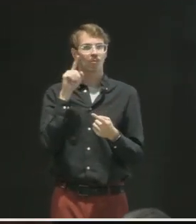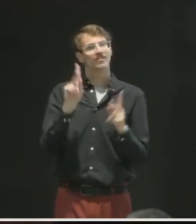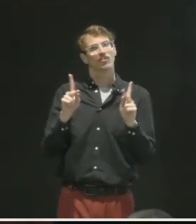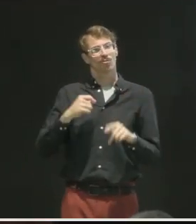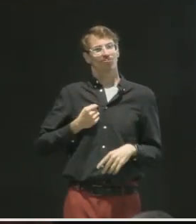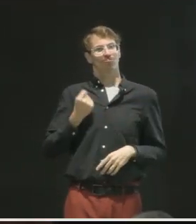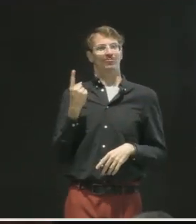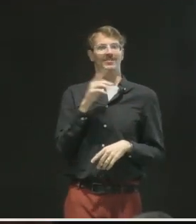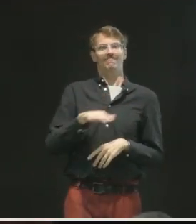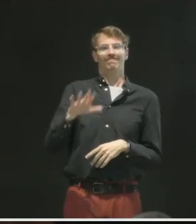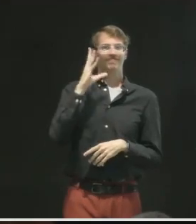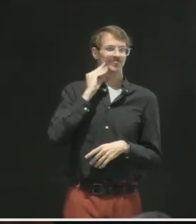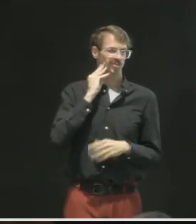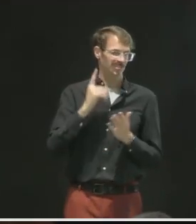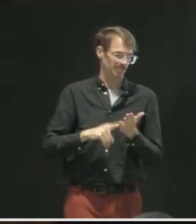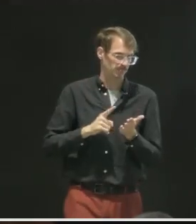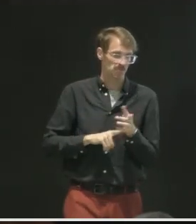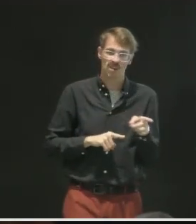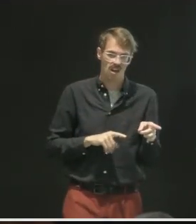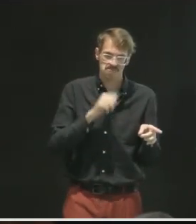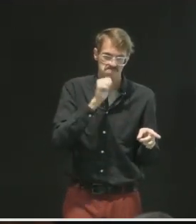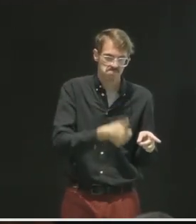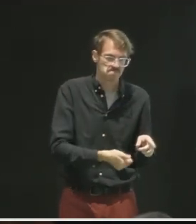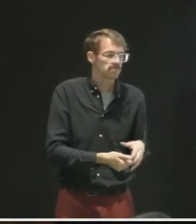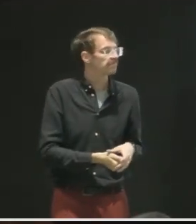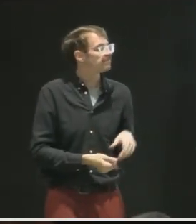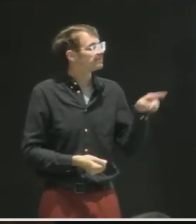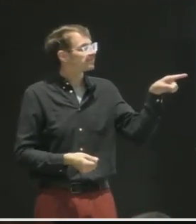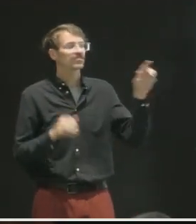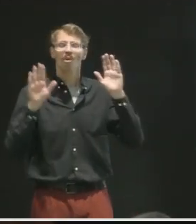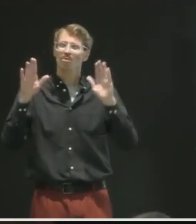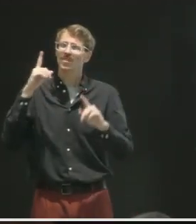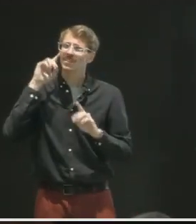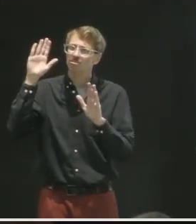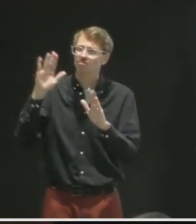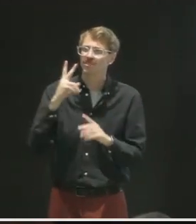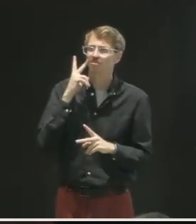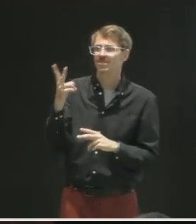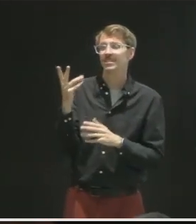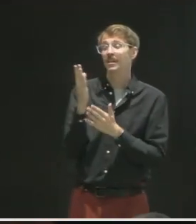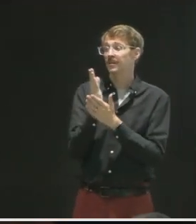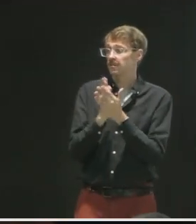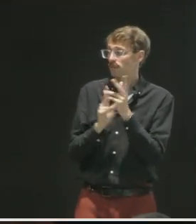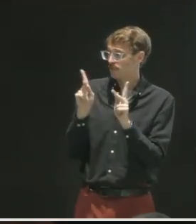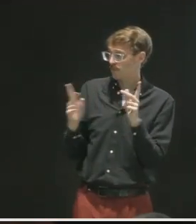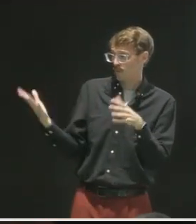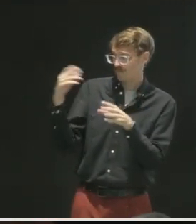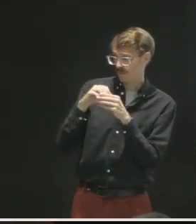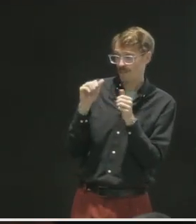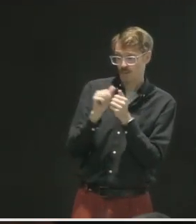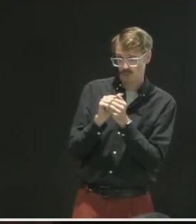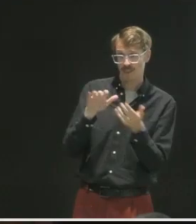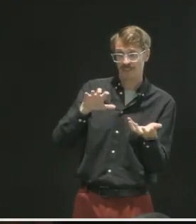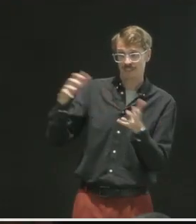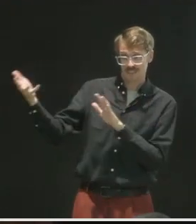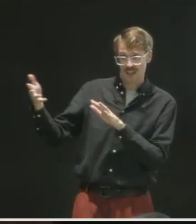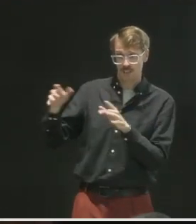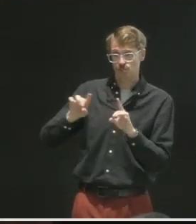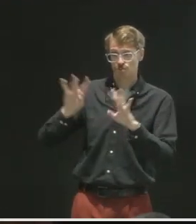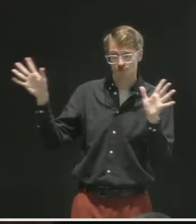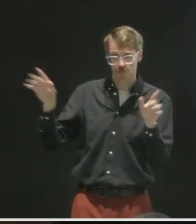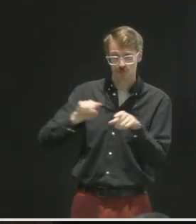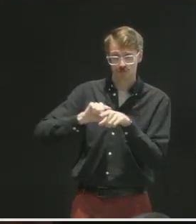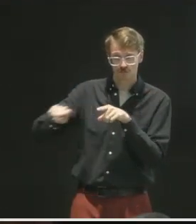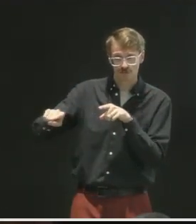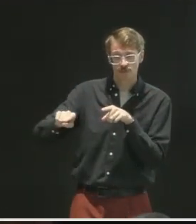great recognizing that some of the people involved in disaster risk management preparedness aren't necessarily gender specialists, right? So